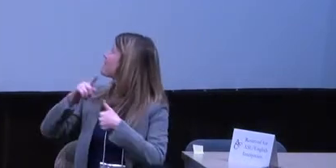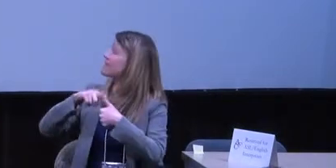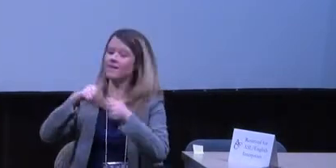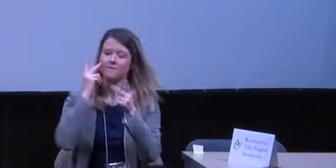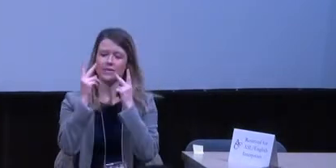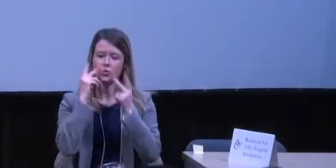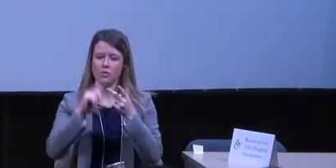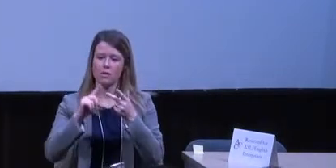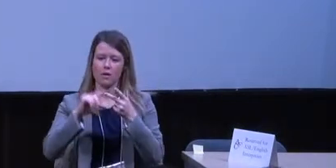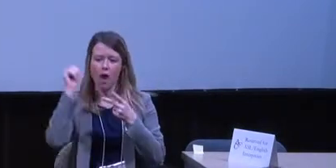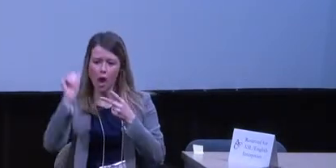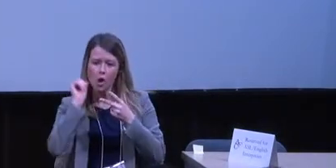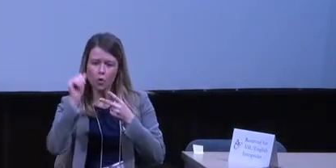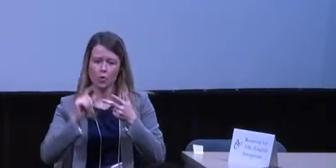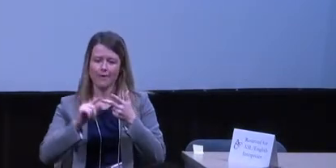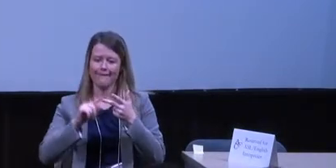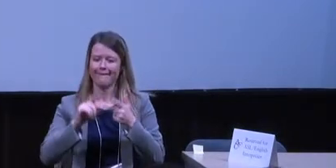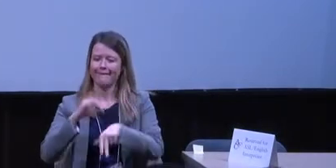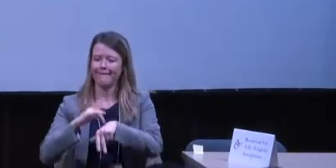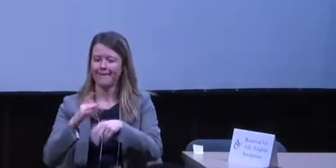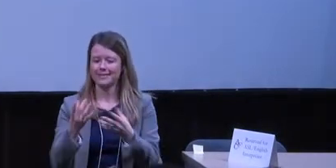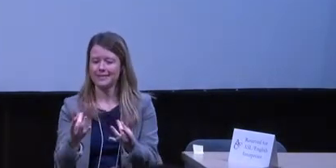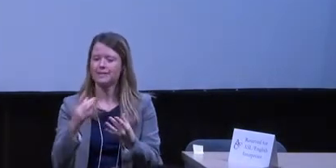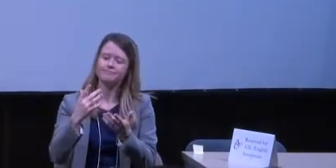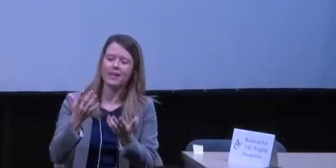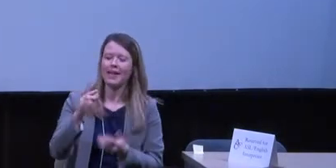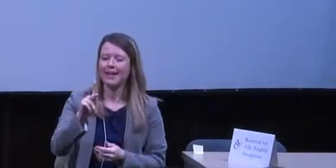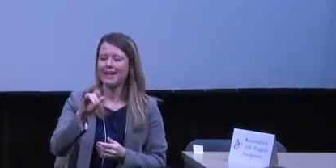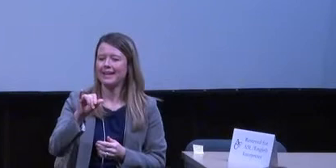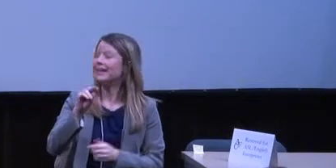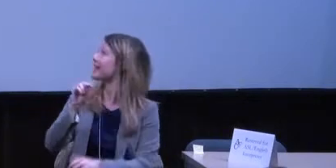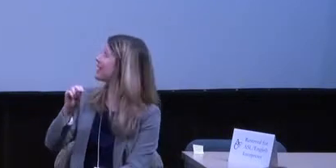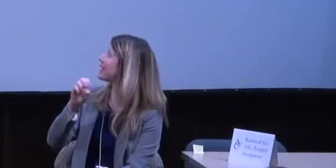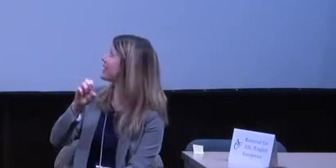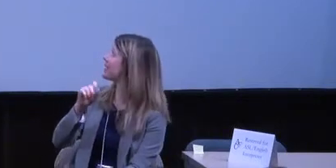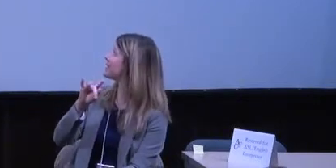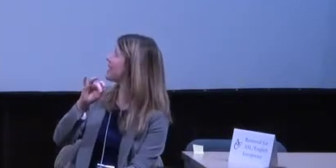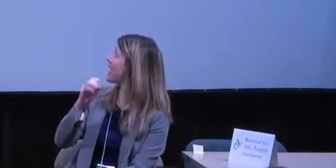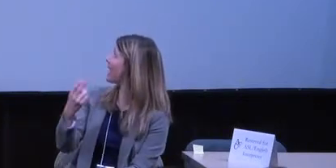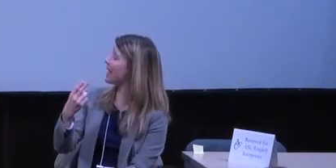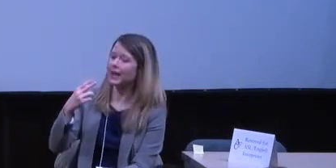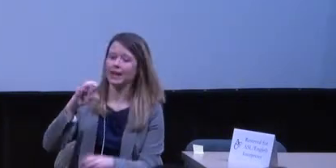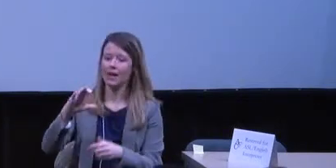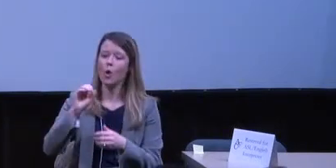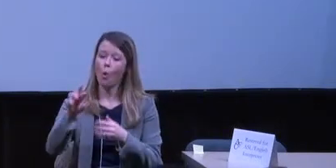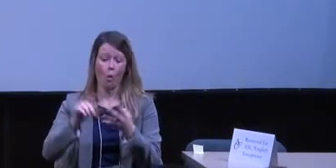auditory, kinesthetic, but then you can also have a combination of any of those.